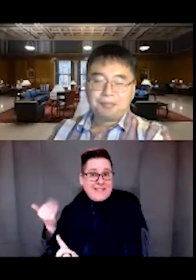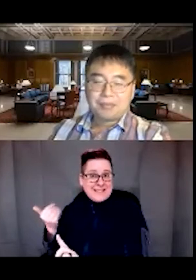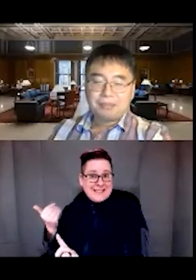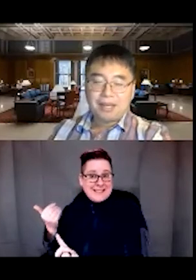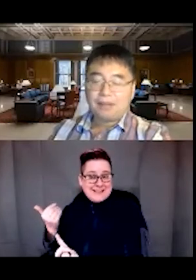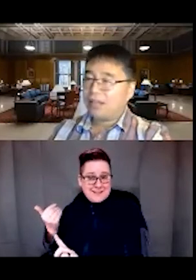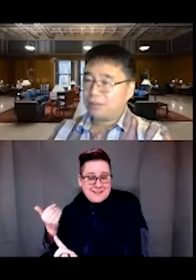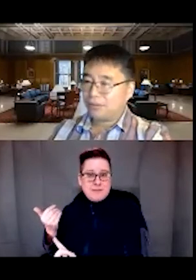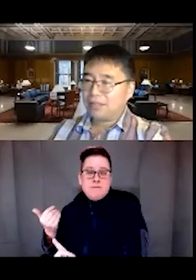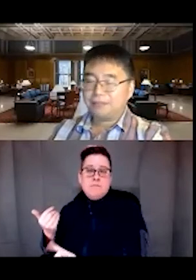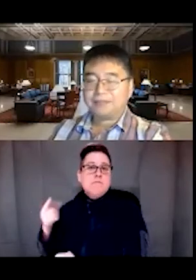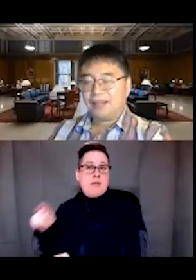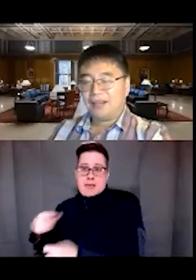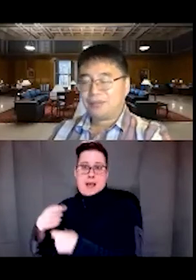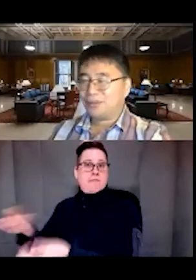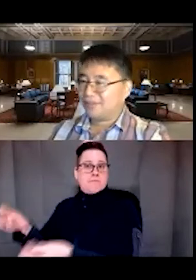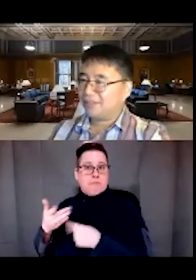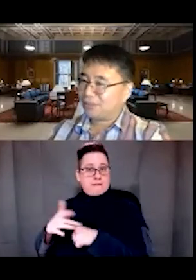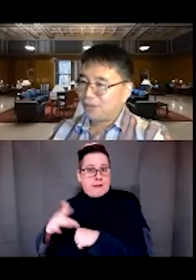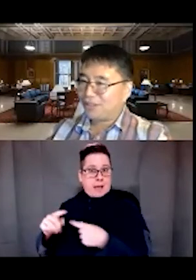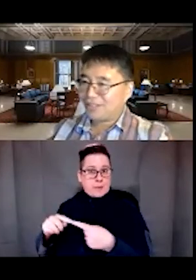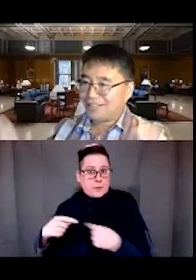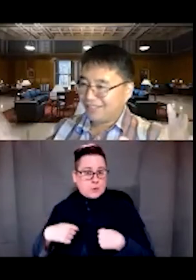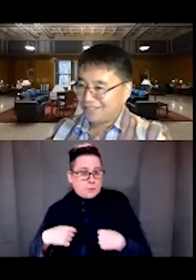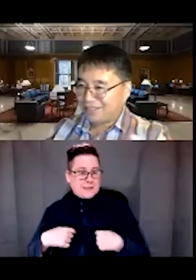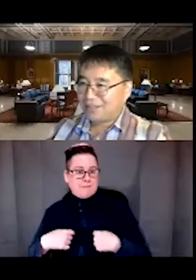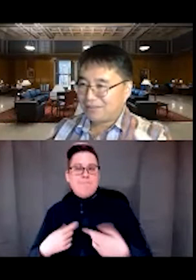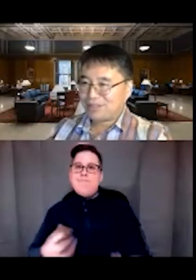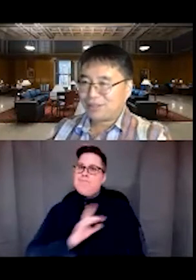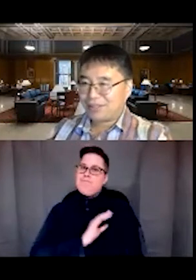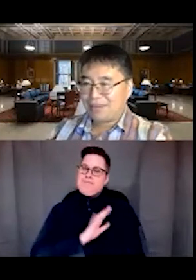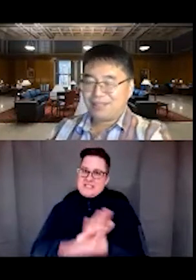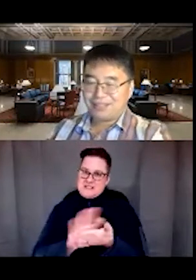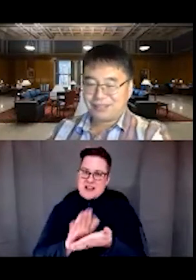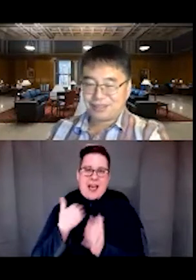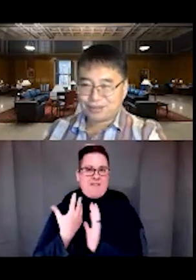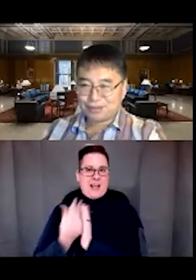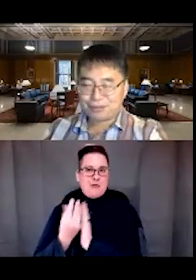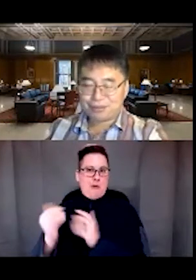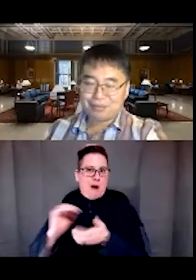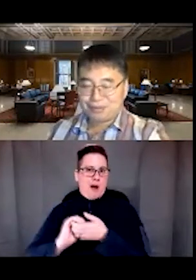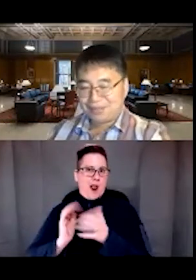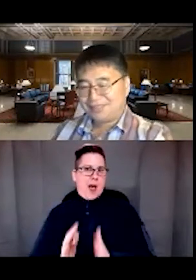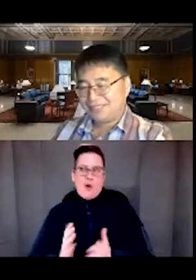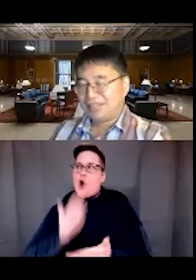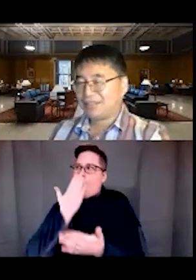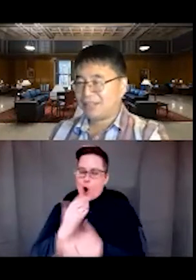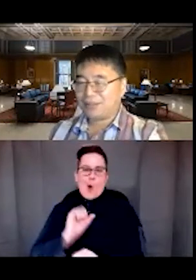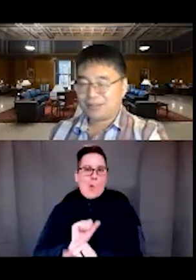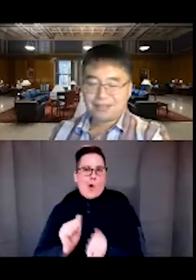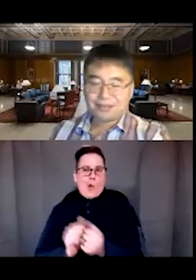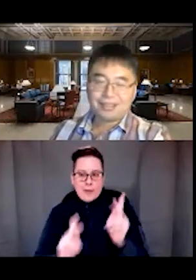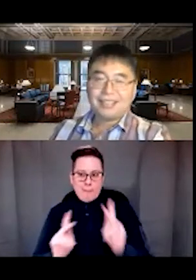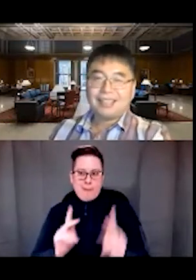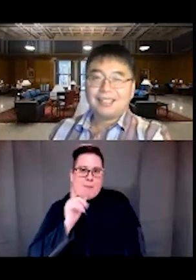2015 made available to me. This is why you said it's nice to have external collaborators. It's good to work with people who are, you know, outside of